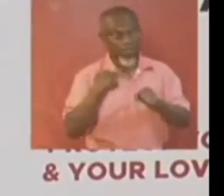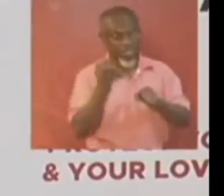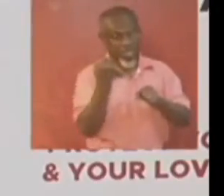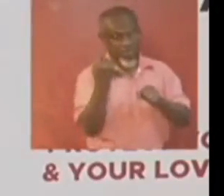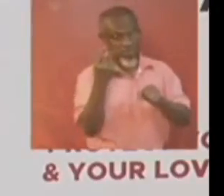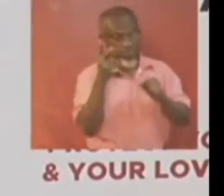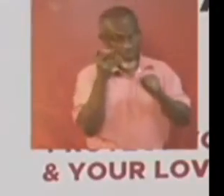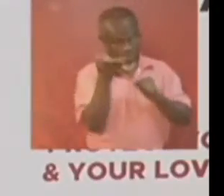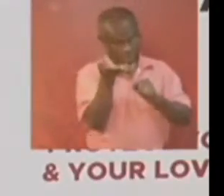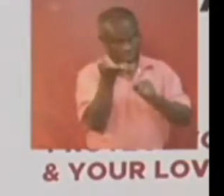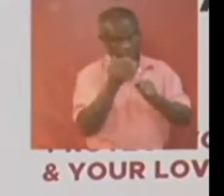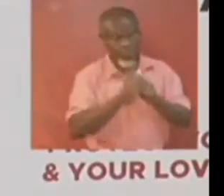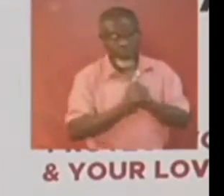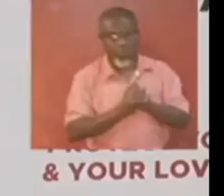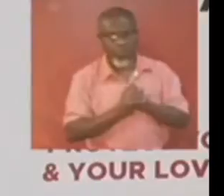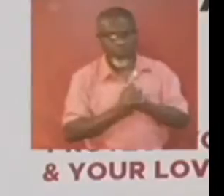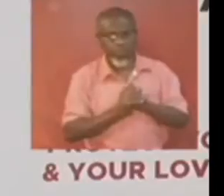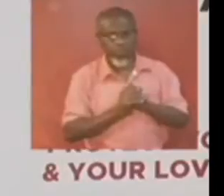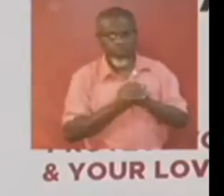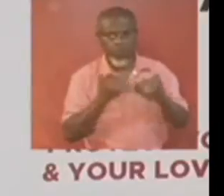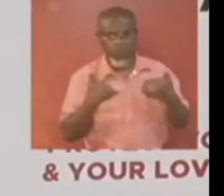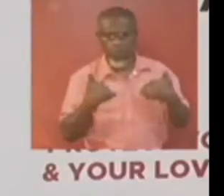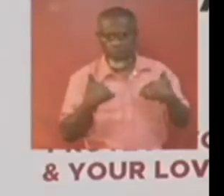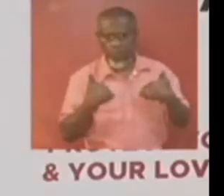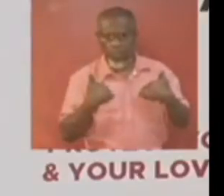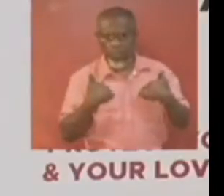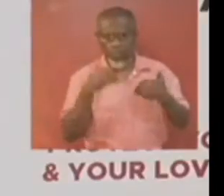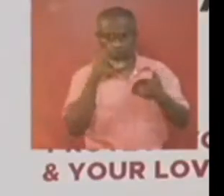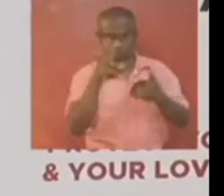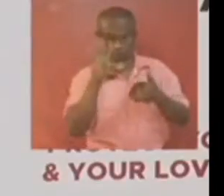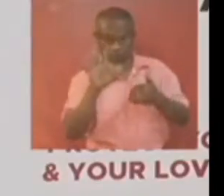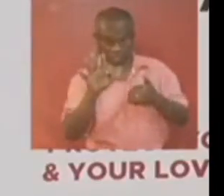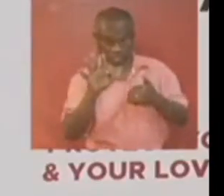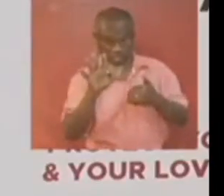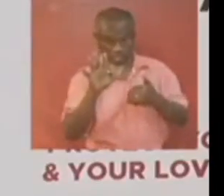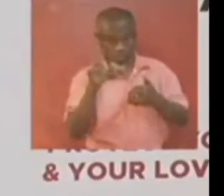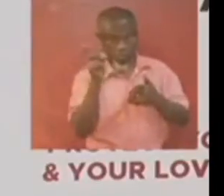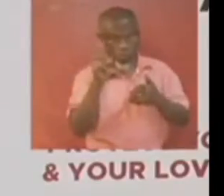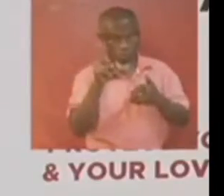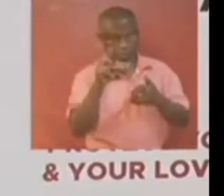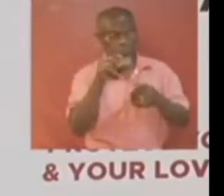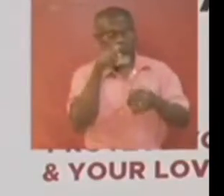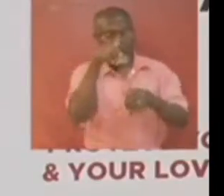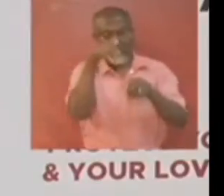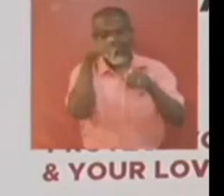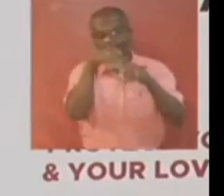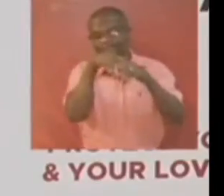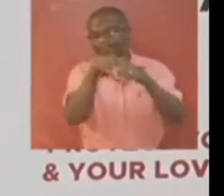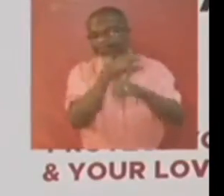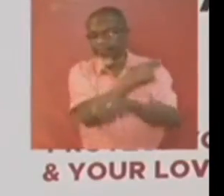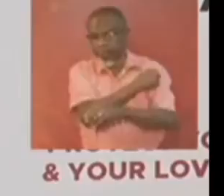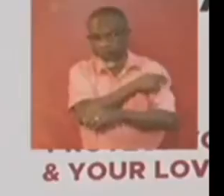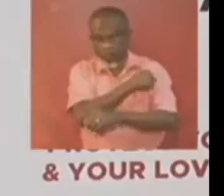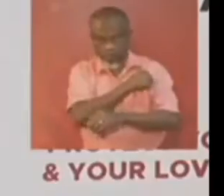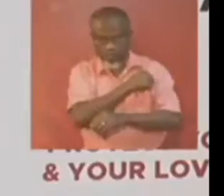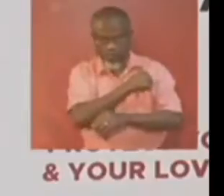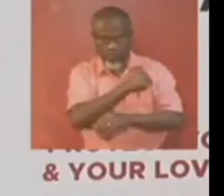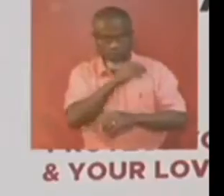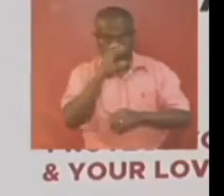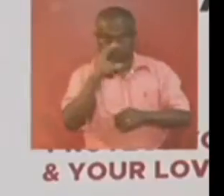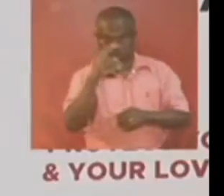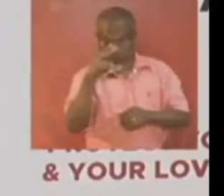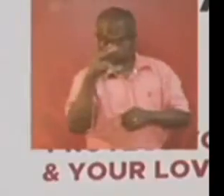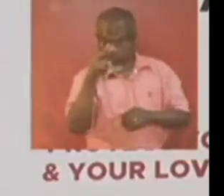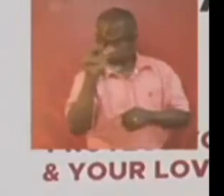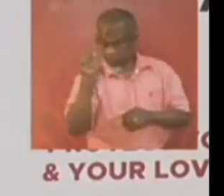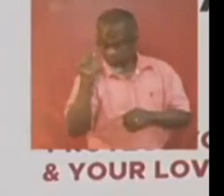patients. We also have a total of 45 patients in hospital. The Couva Hospital and Multi-Training